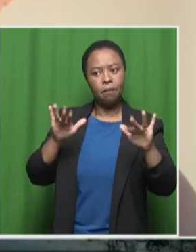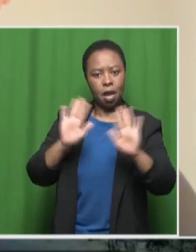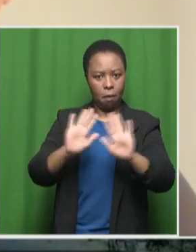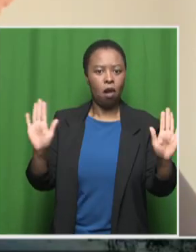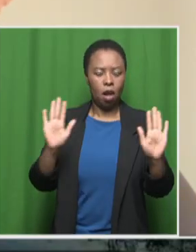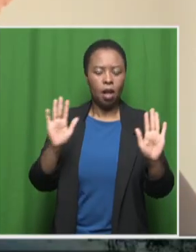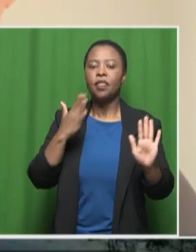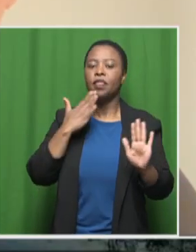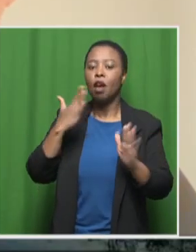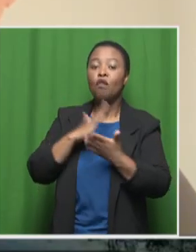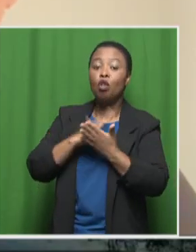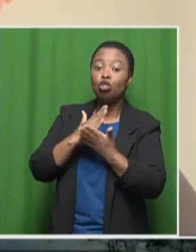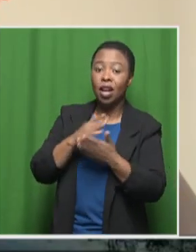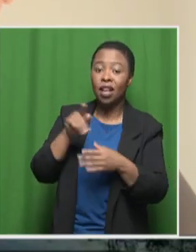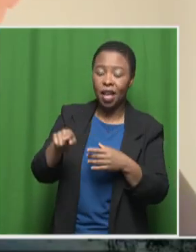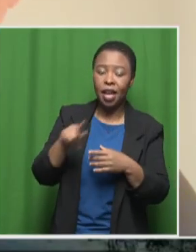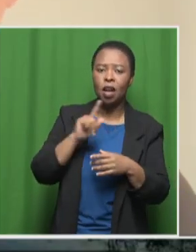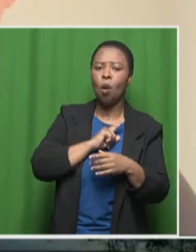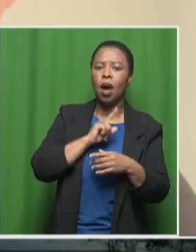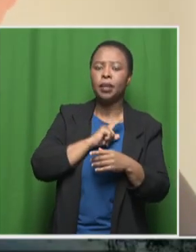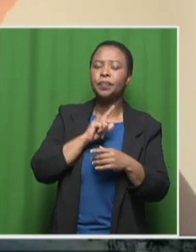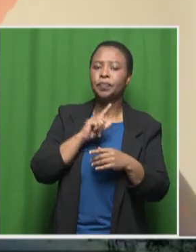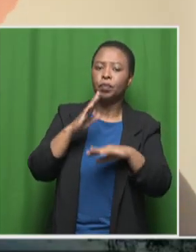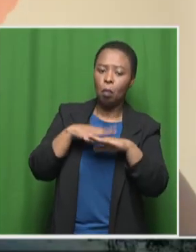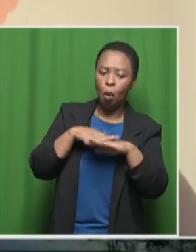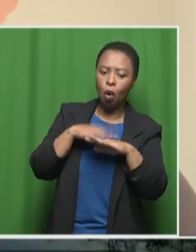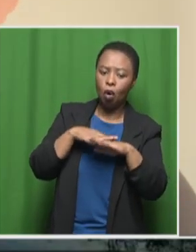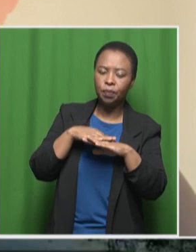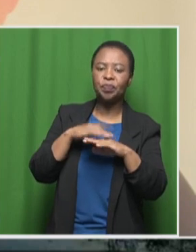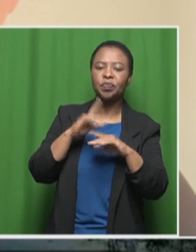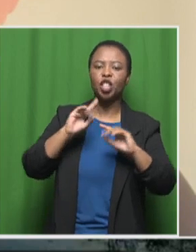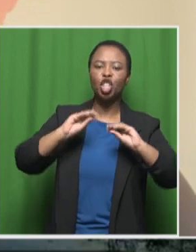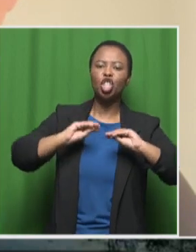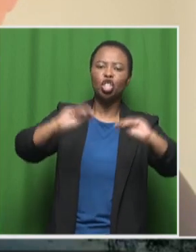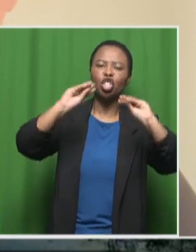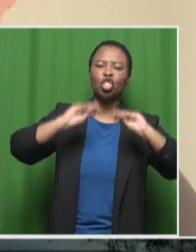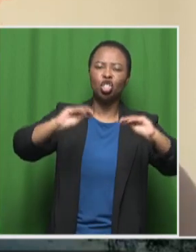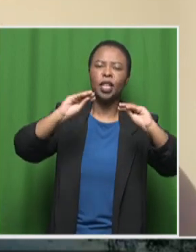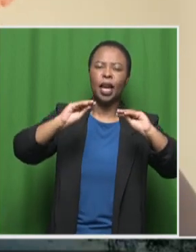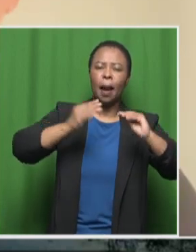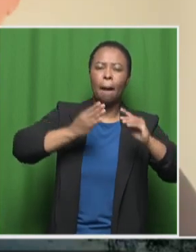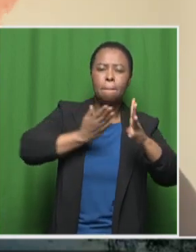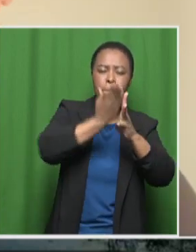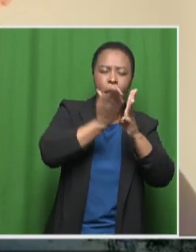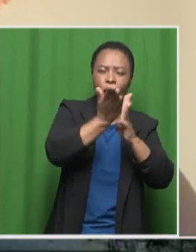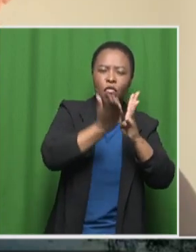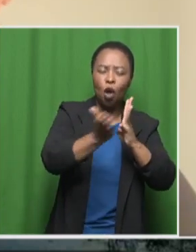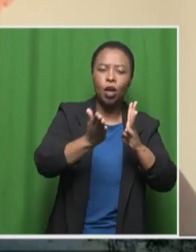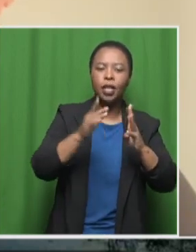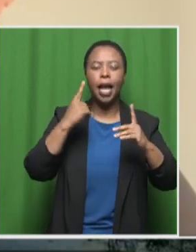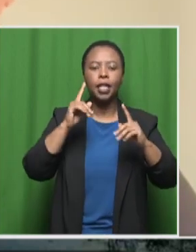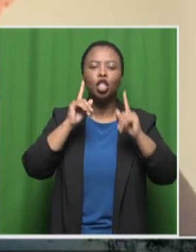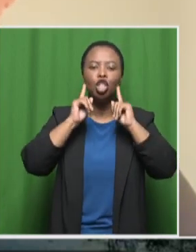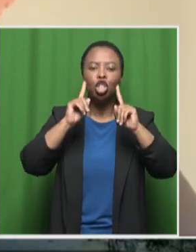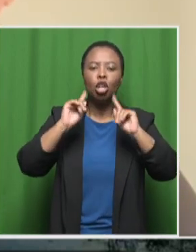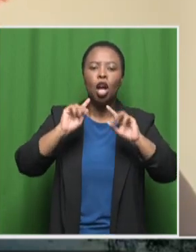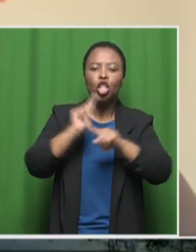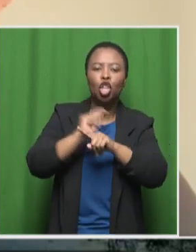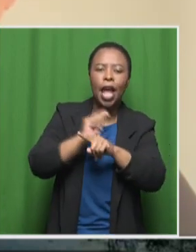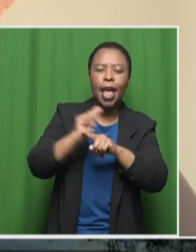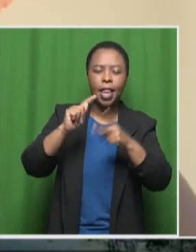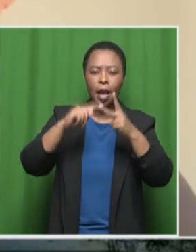sharing that, because I actually then wanted to just very quickly delve into some of the teaching methods, the curriculum at large, the teacher training, the consciousness shift,